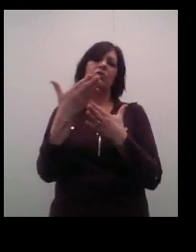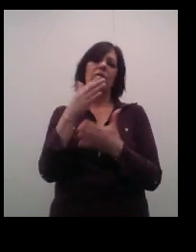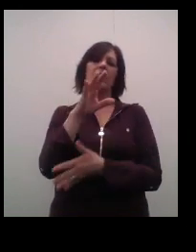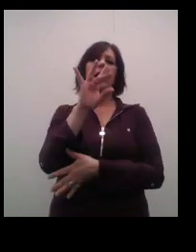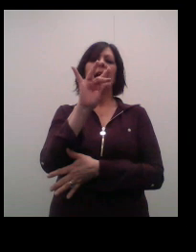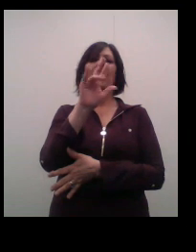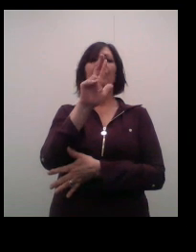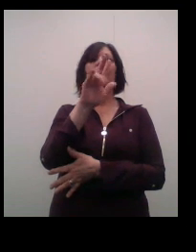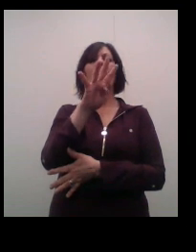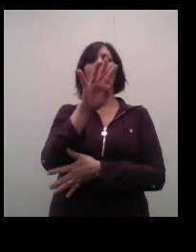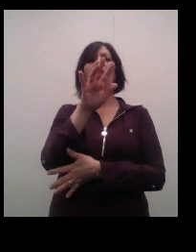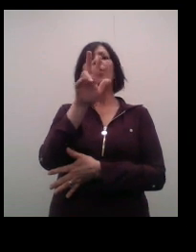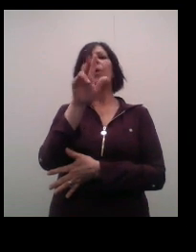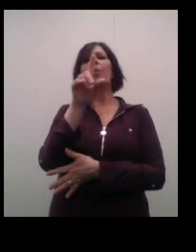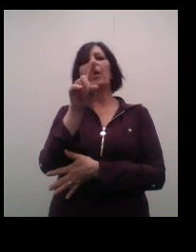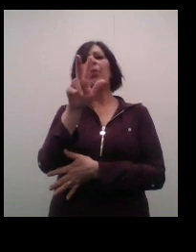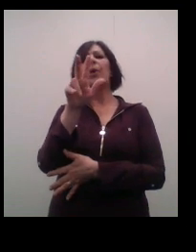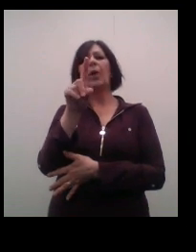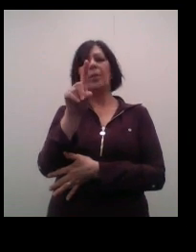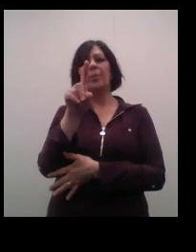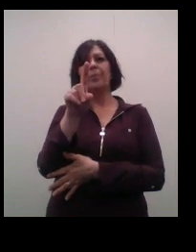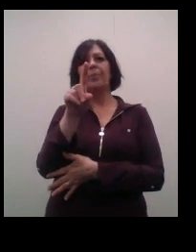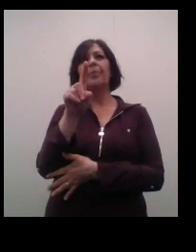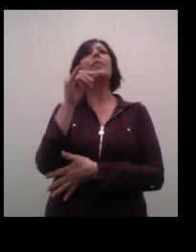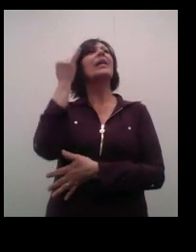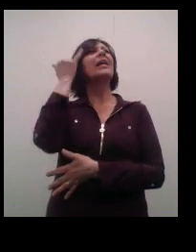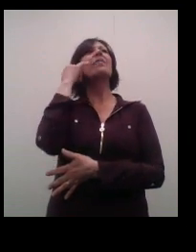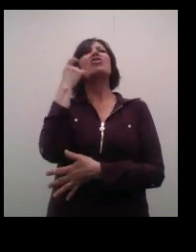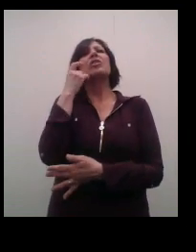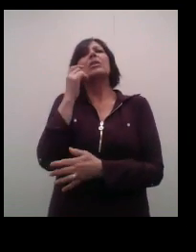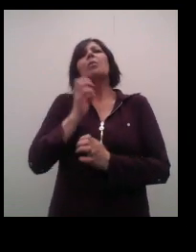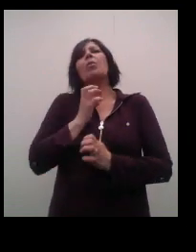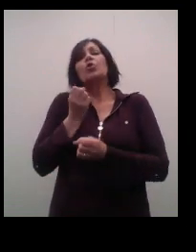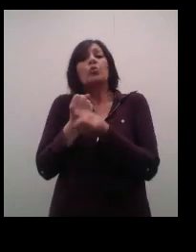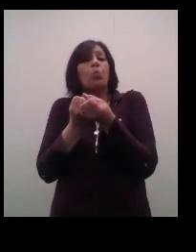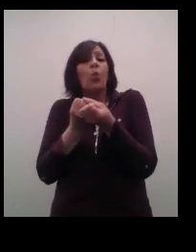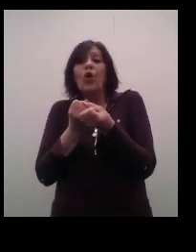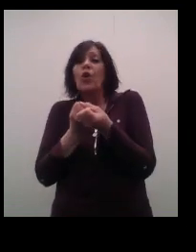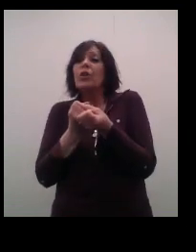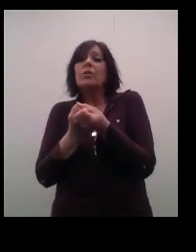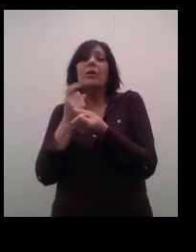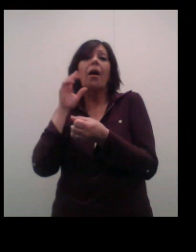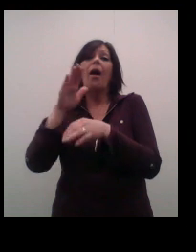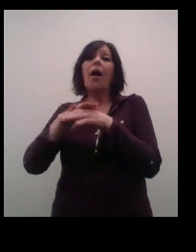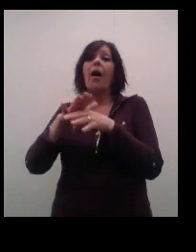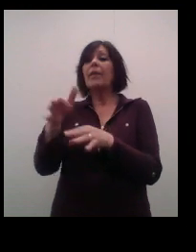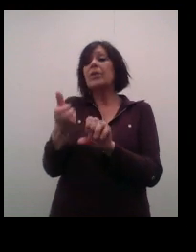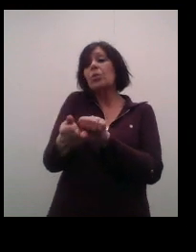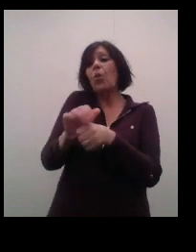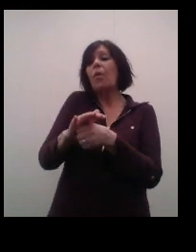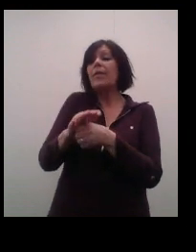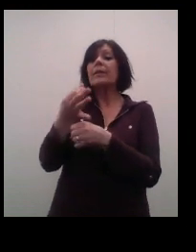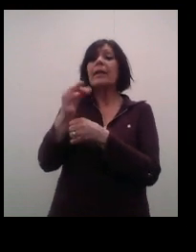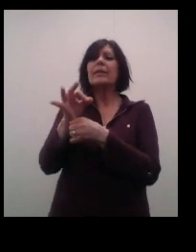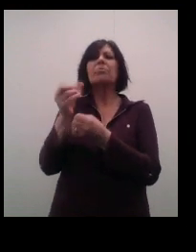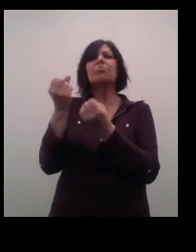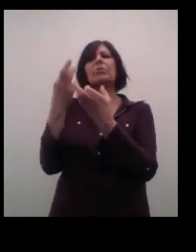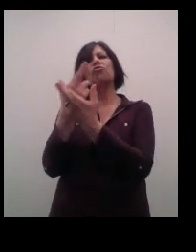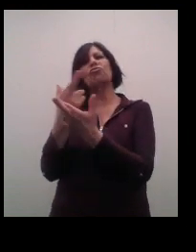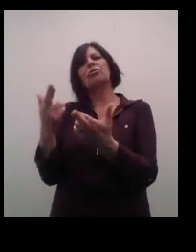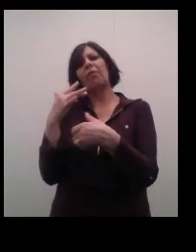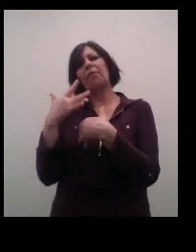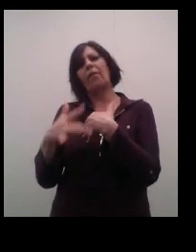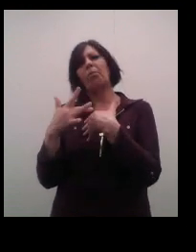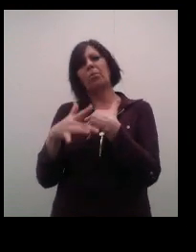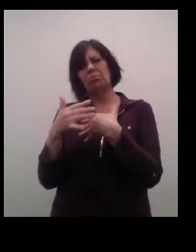834-3131 in the 716 area code. If you just need emotional support on COVID-19, there are lots of resources out there.